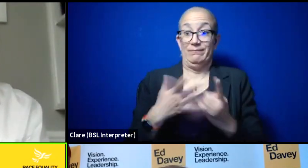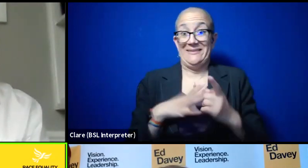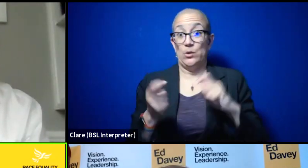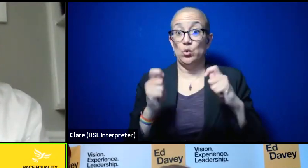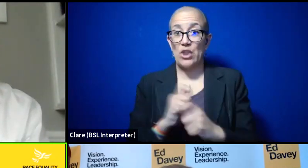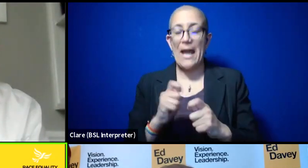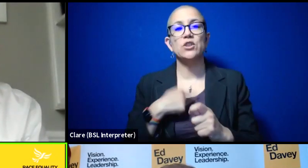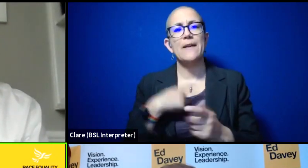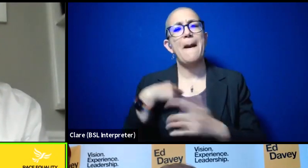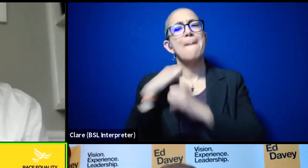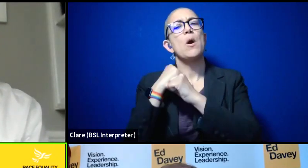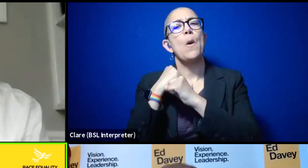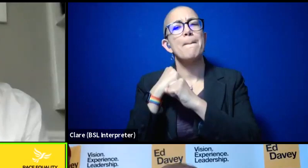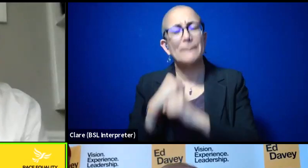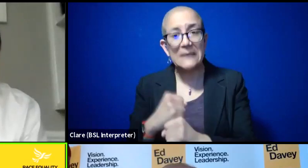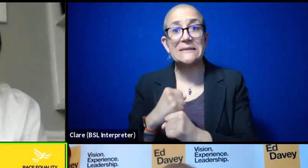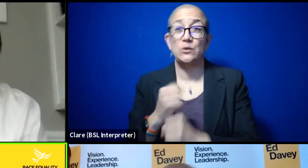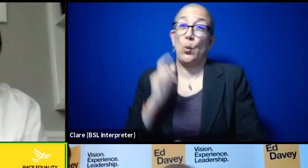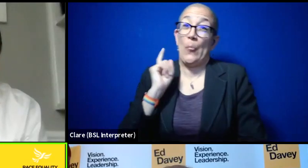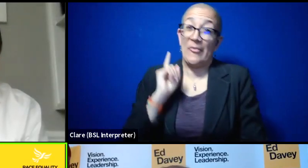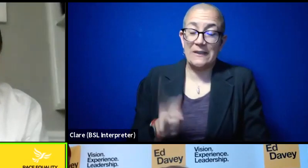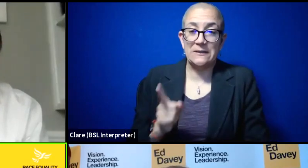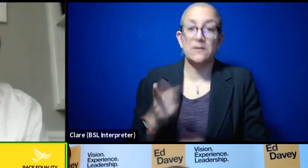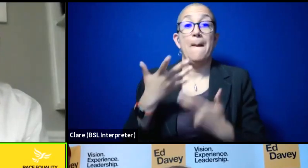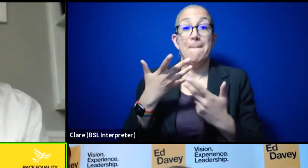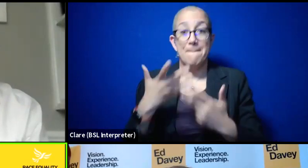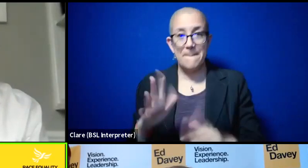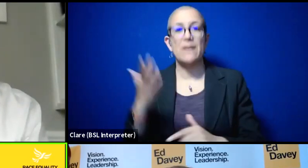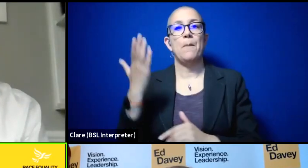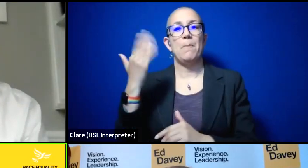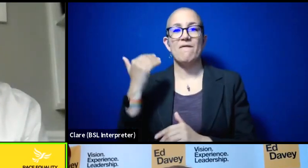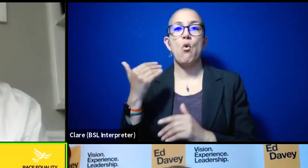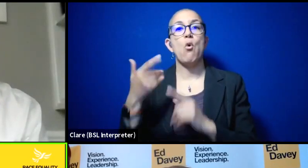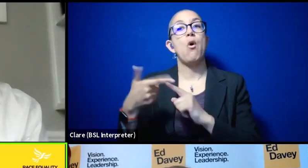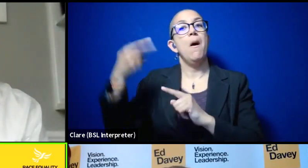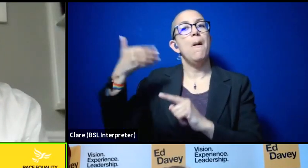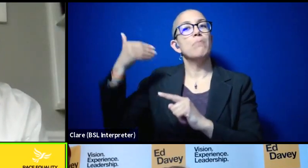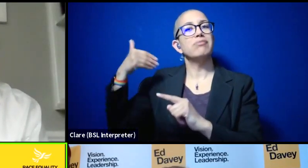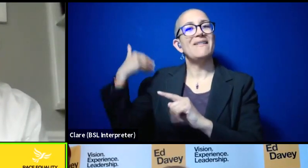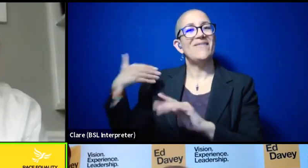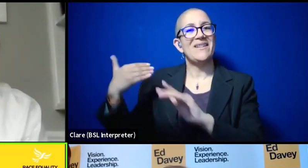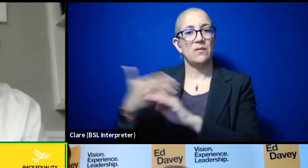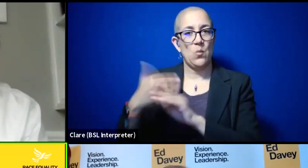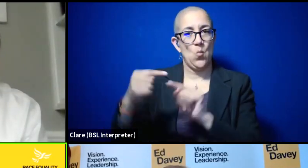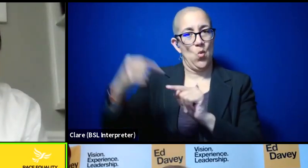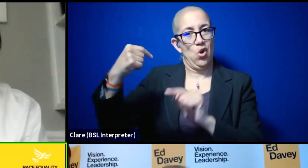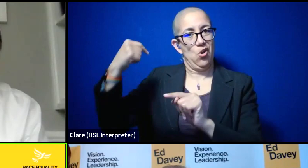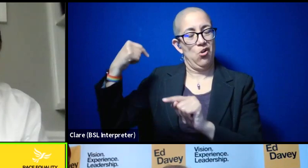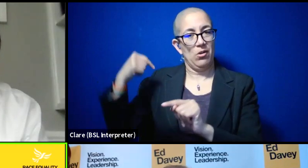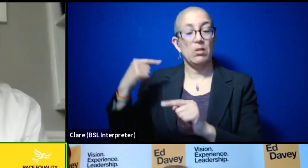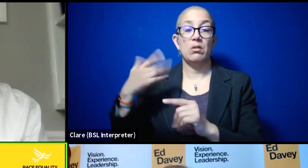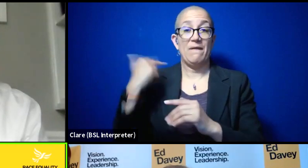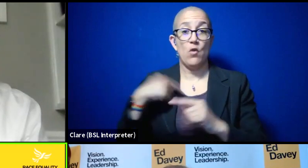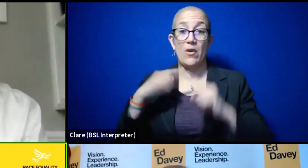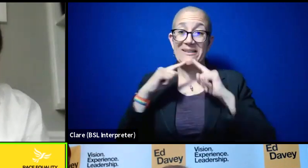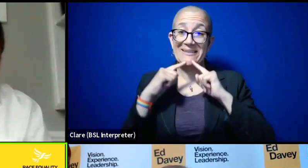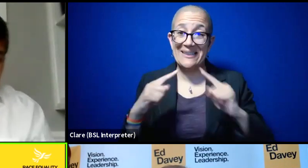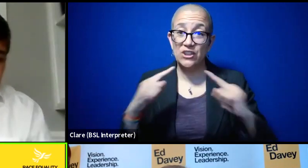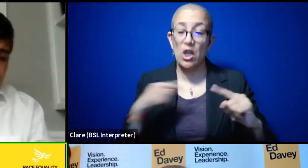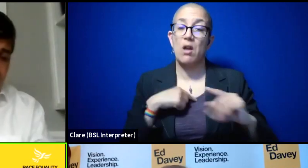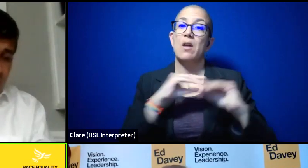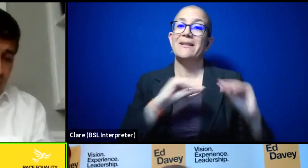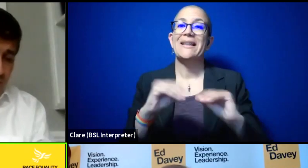absolutely committed to, this is what I have done in previous organizations that I was part of. When I was a teacher, I used to teach in